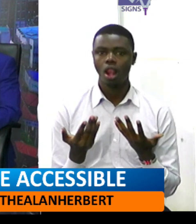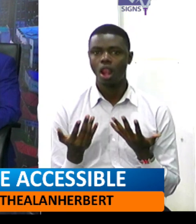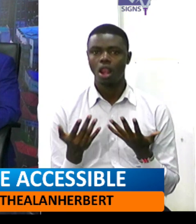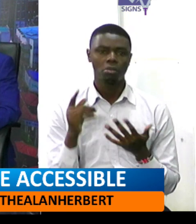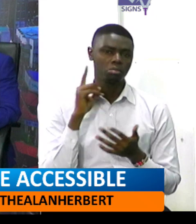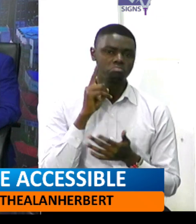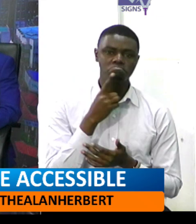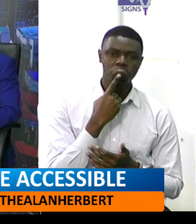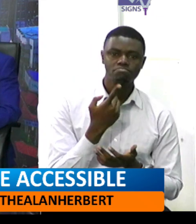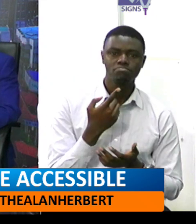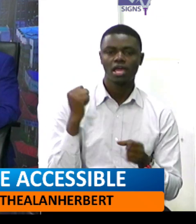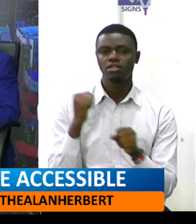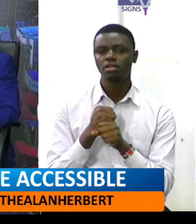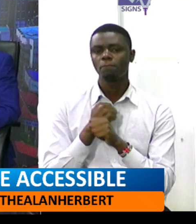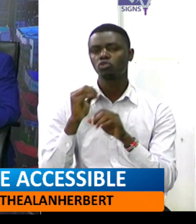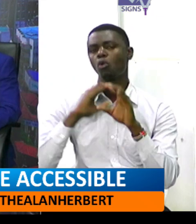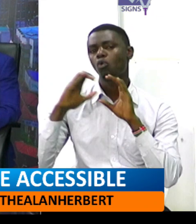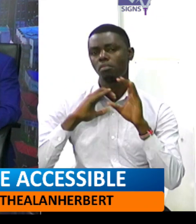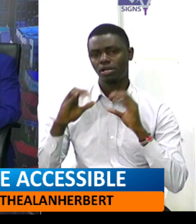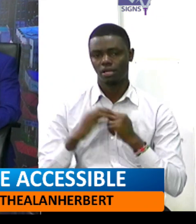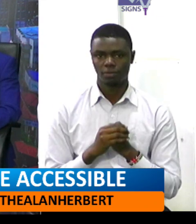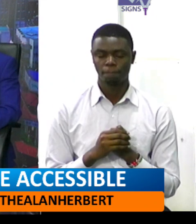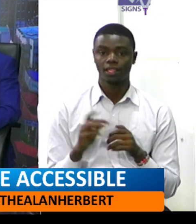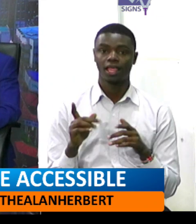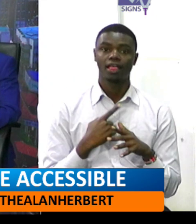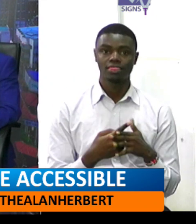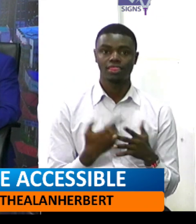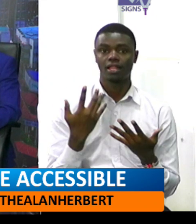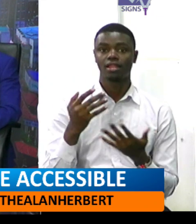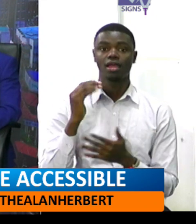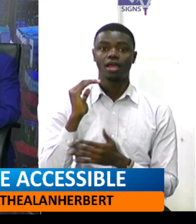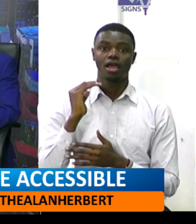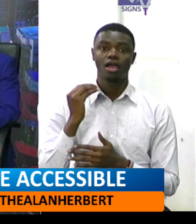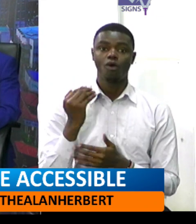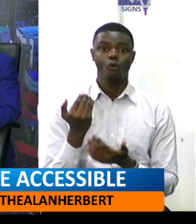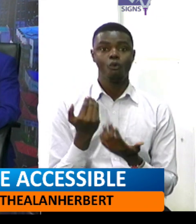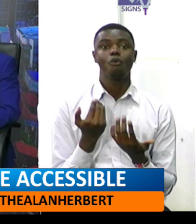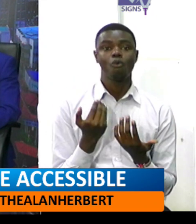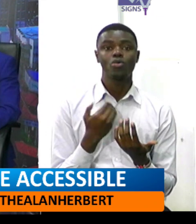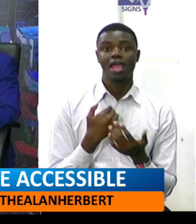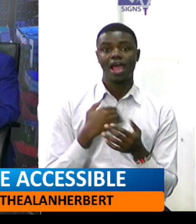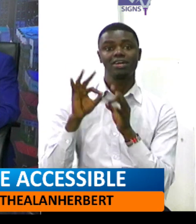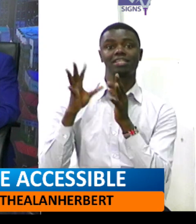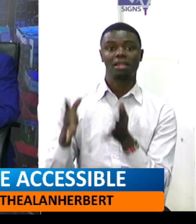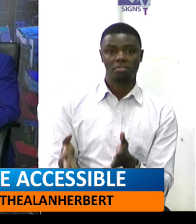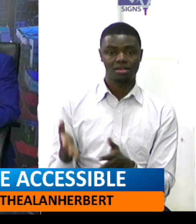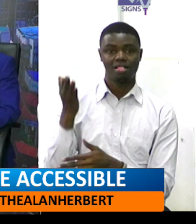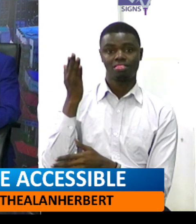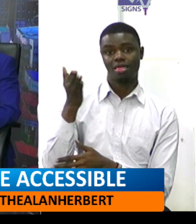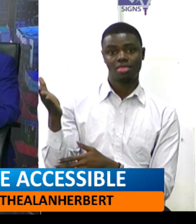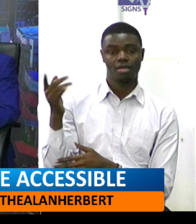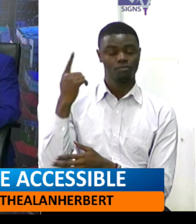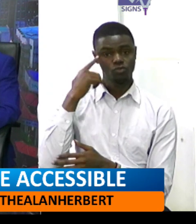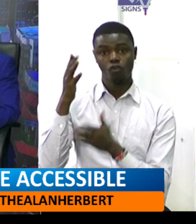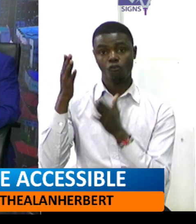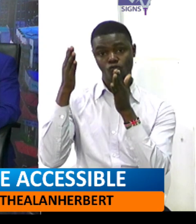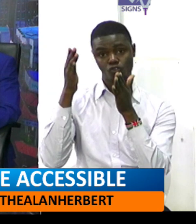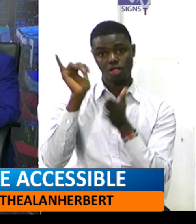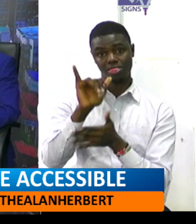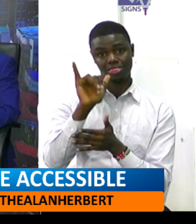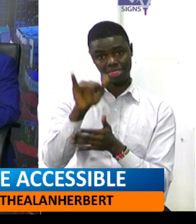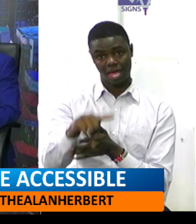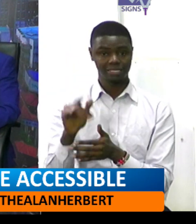is deaf and cannot communicate, then we put in place a sign language interpreter for that customer